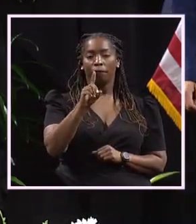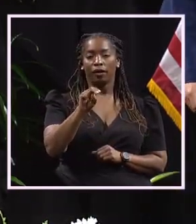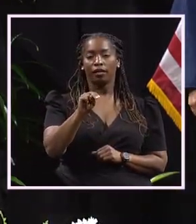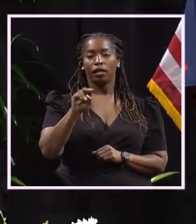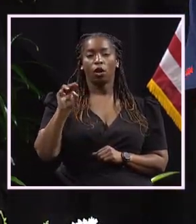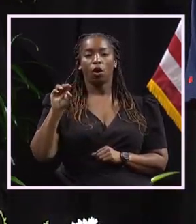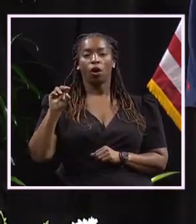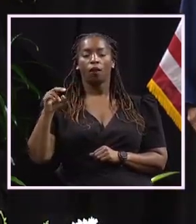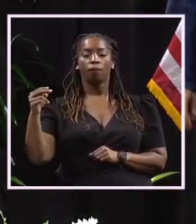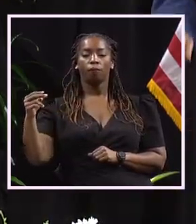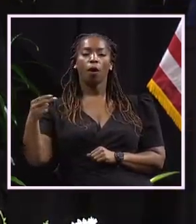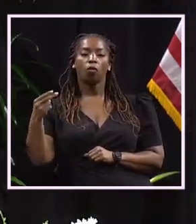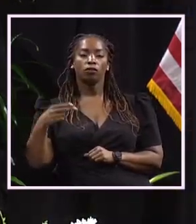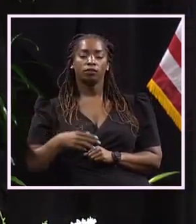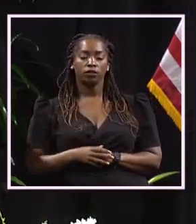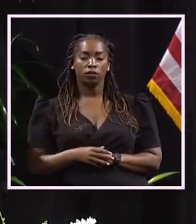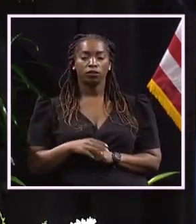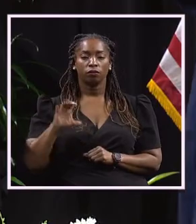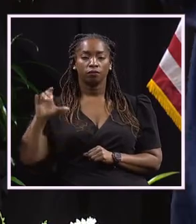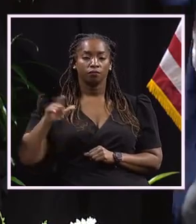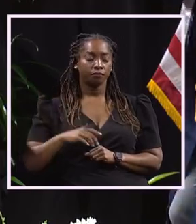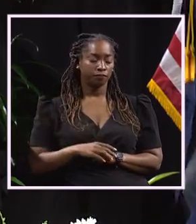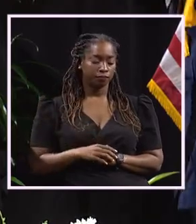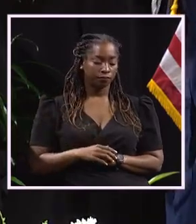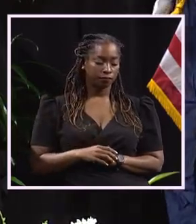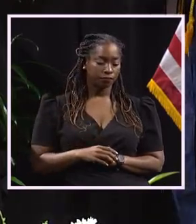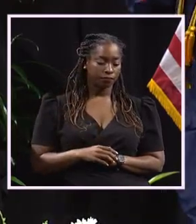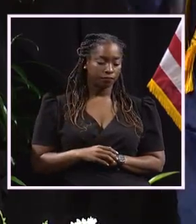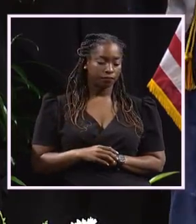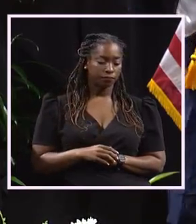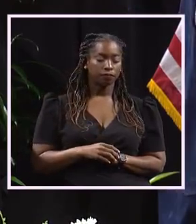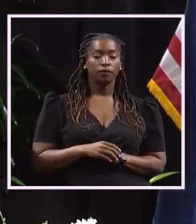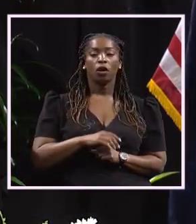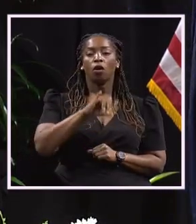laude, Constantino Zach Lambropoulos,